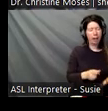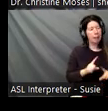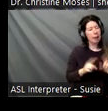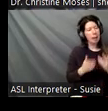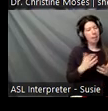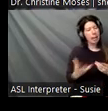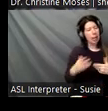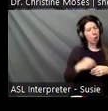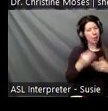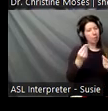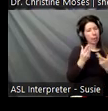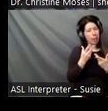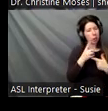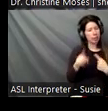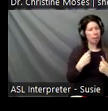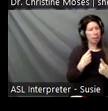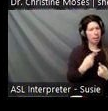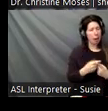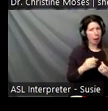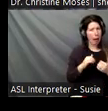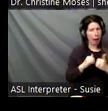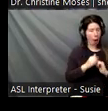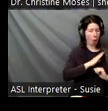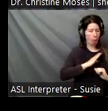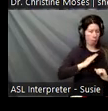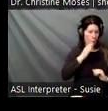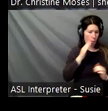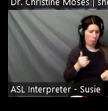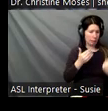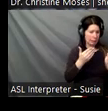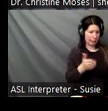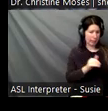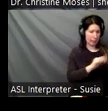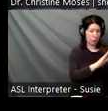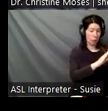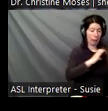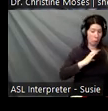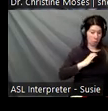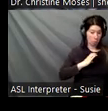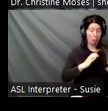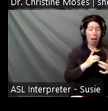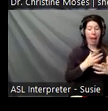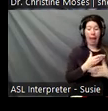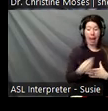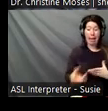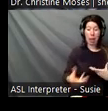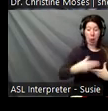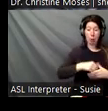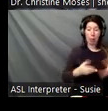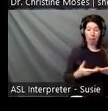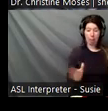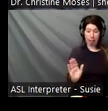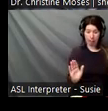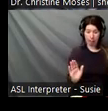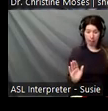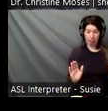including information on how the board is going to present this to council and include the public, or include